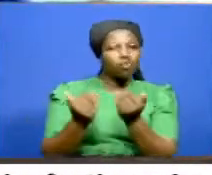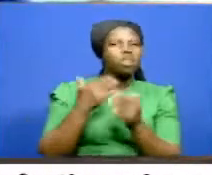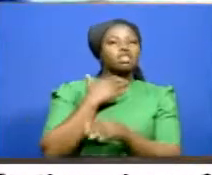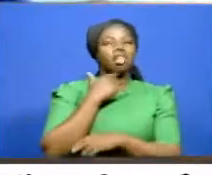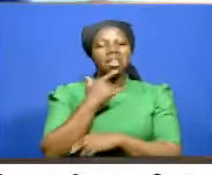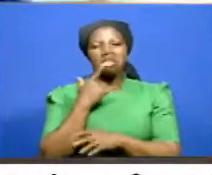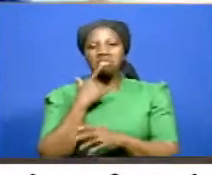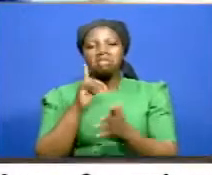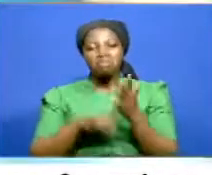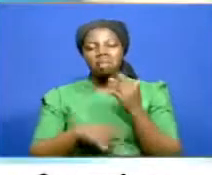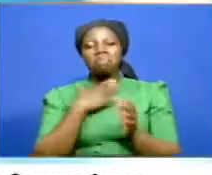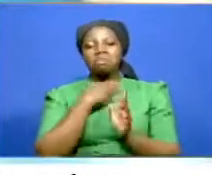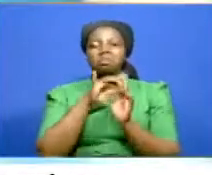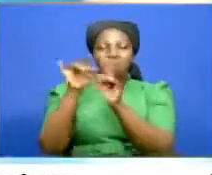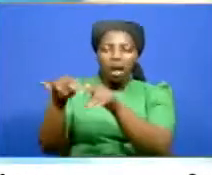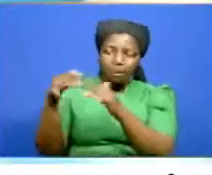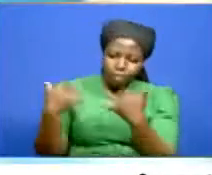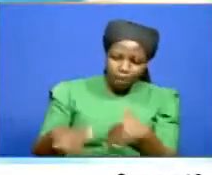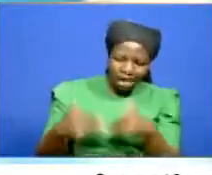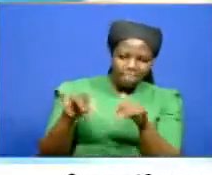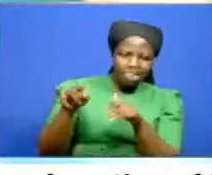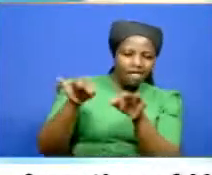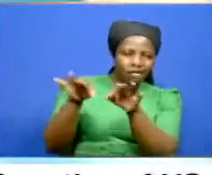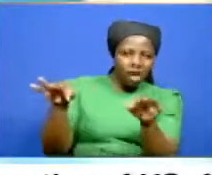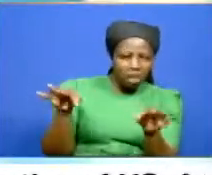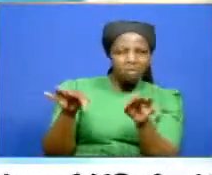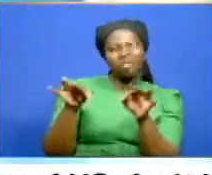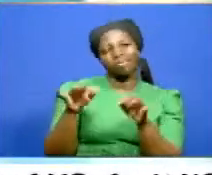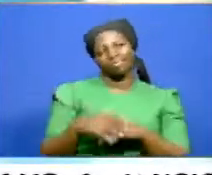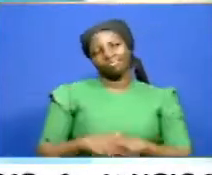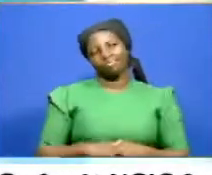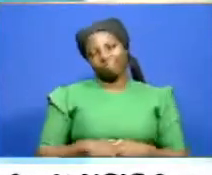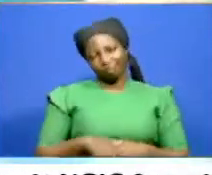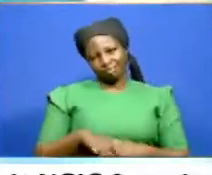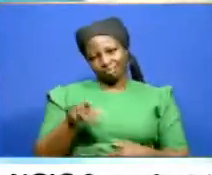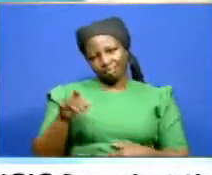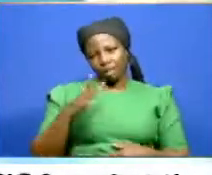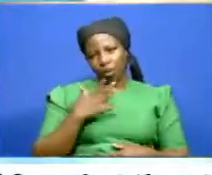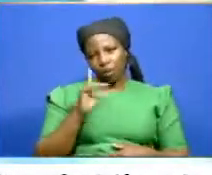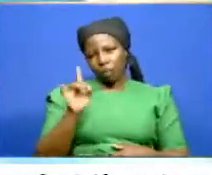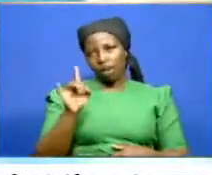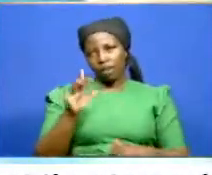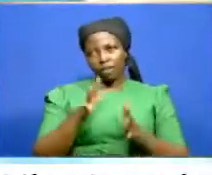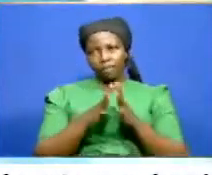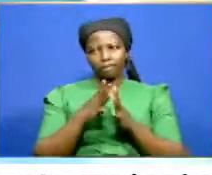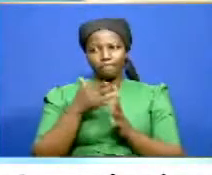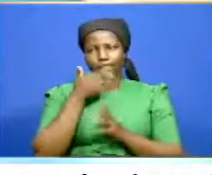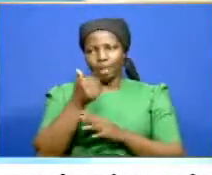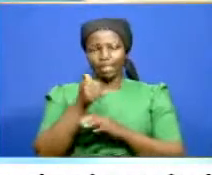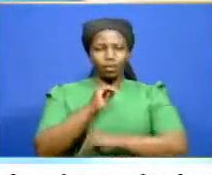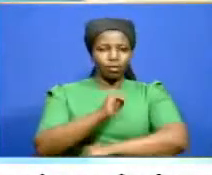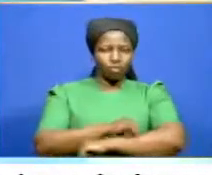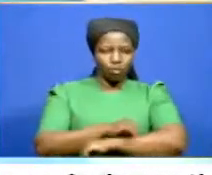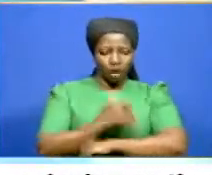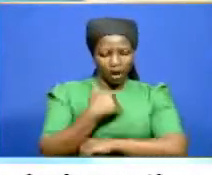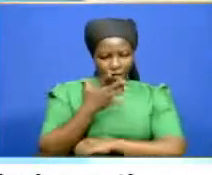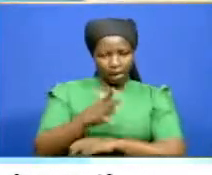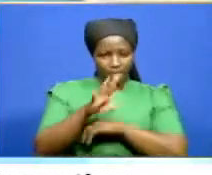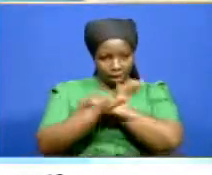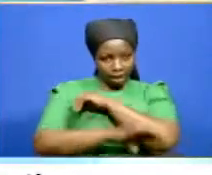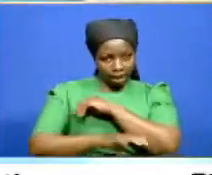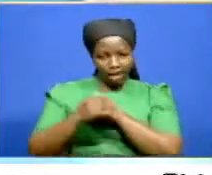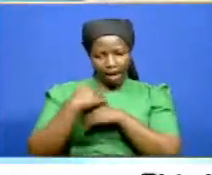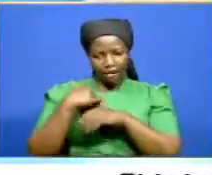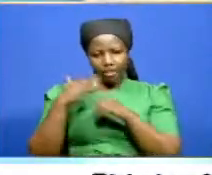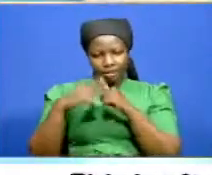Mm-hmm. And so Emerging Stars Football Academy, one of the best academies that we have around, with a good structure in terms of management, has like 7